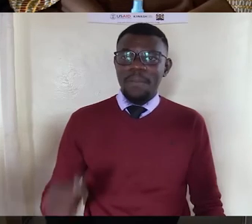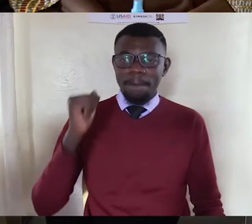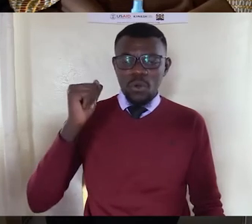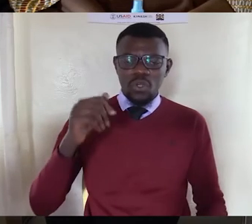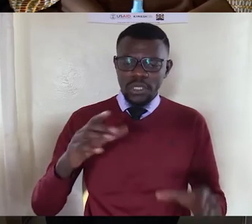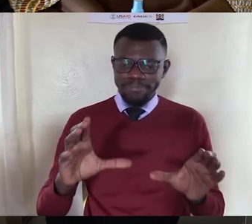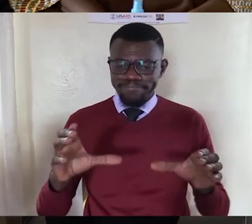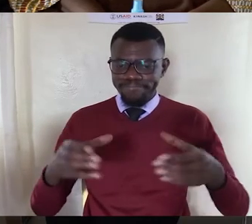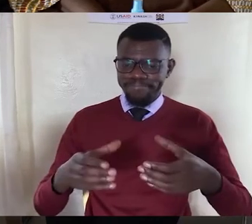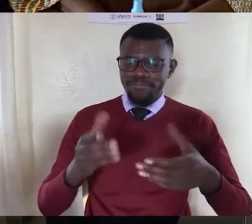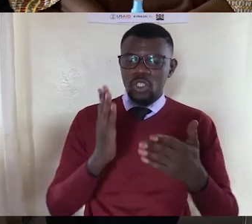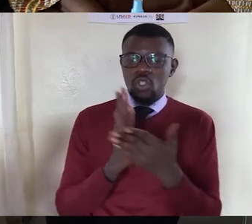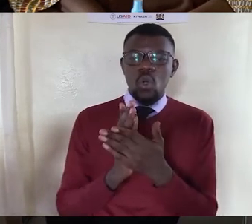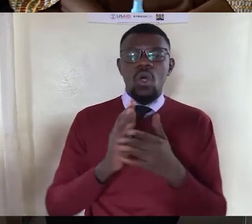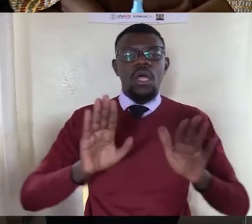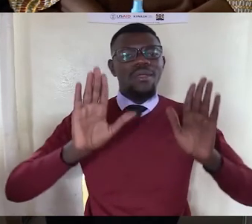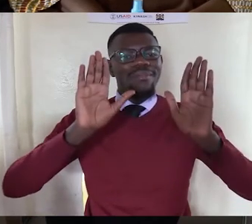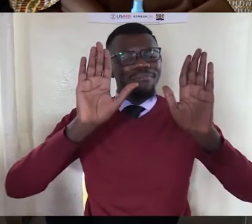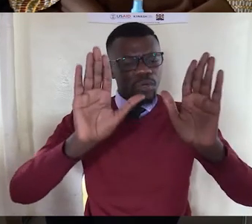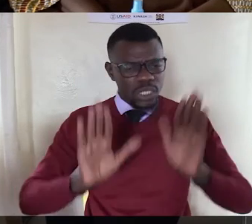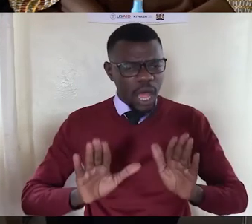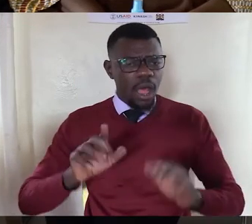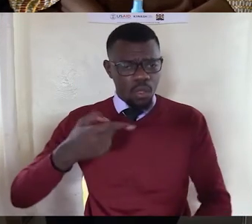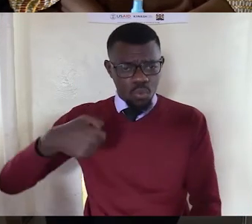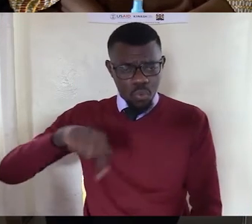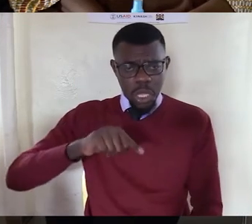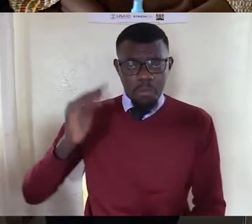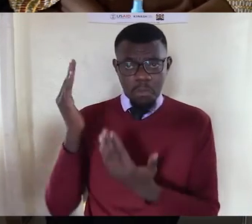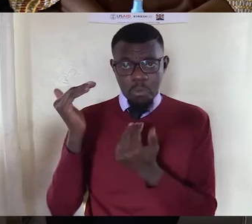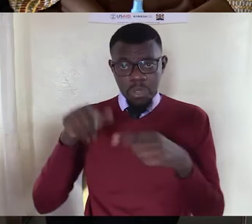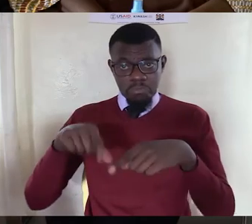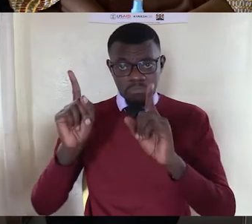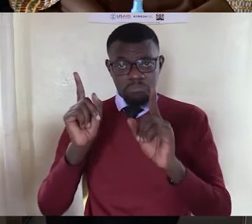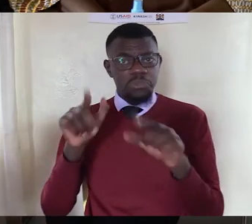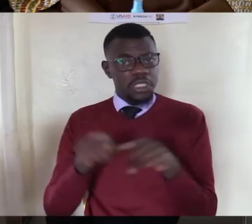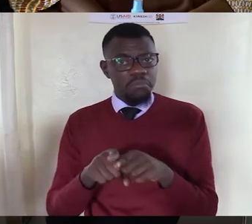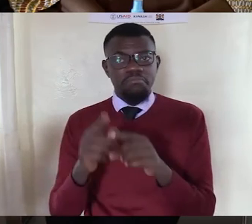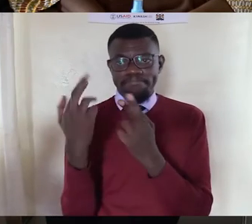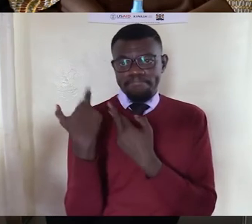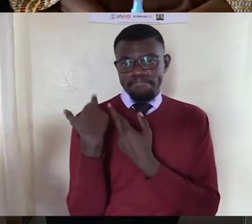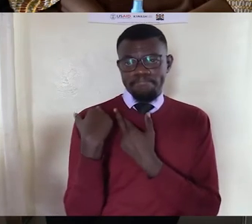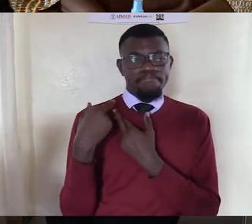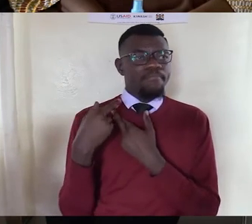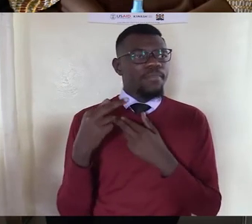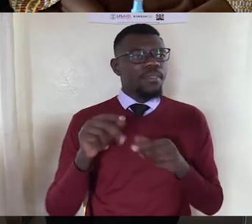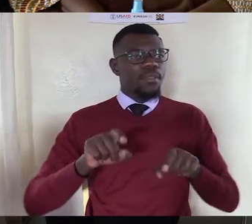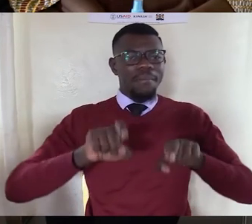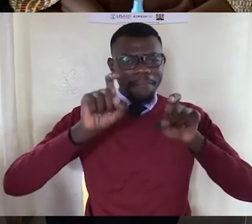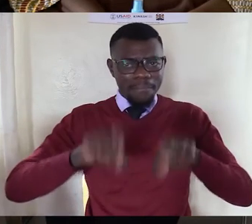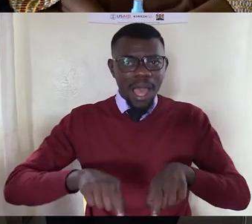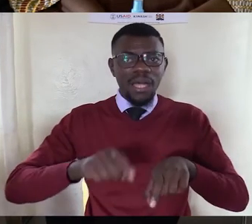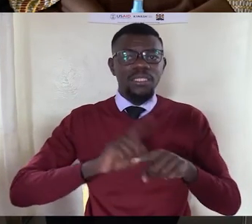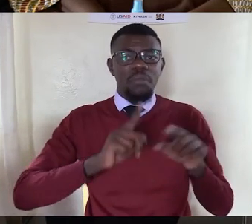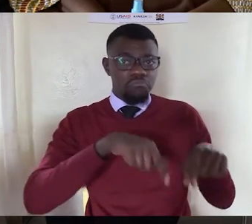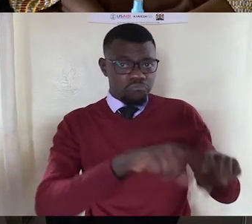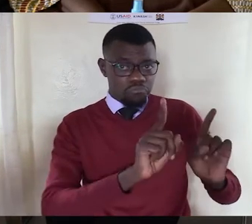critical. Indeed, we are hoping that this time around, they'll also be held to account as they send their team, their members out